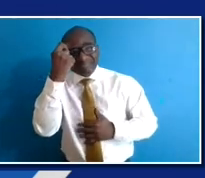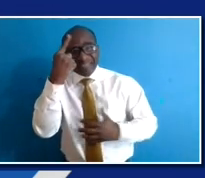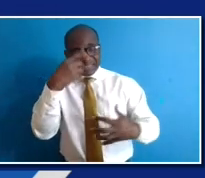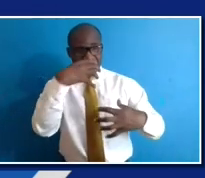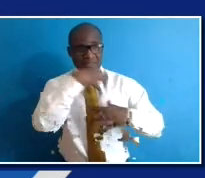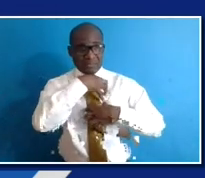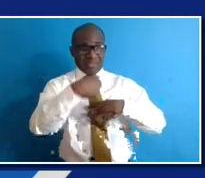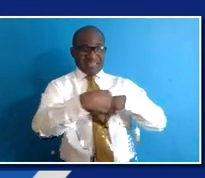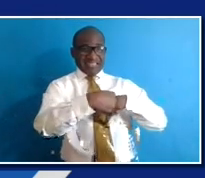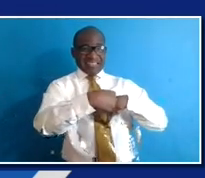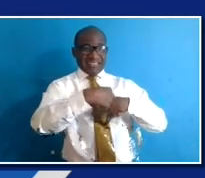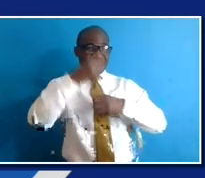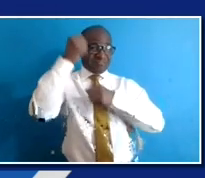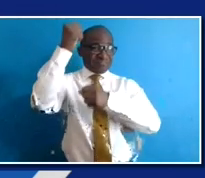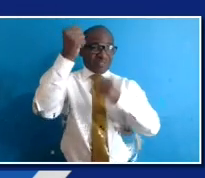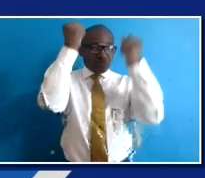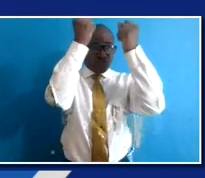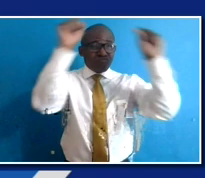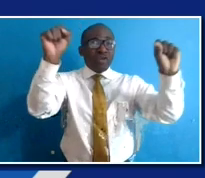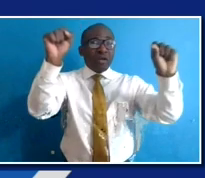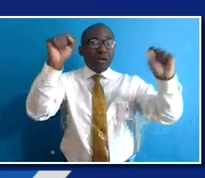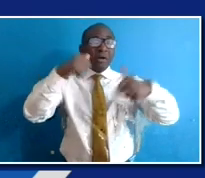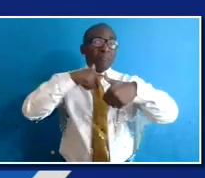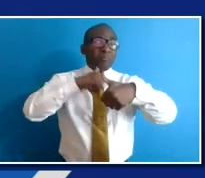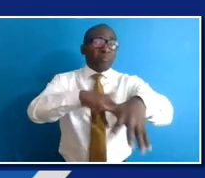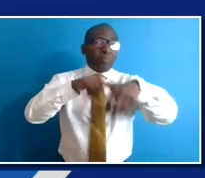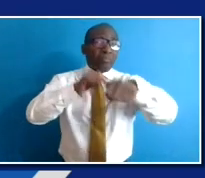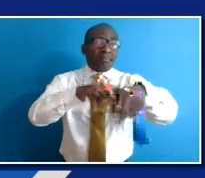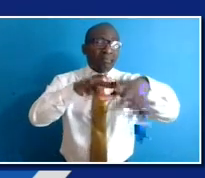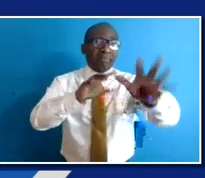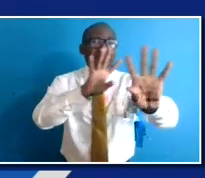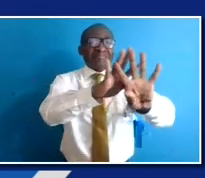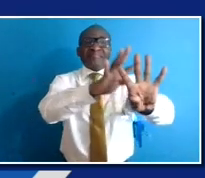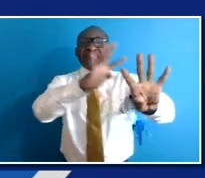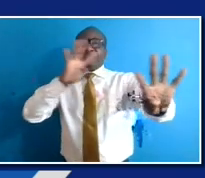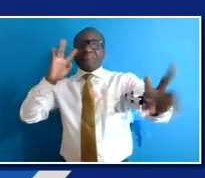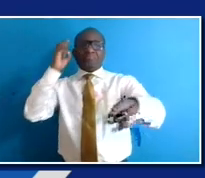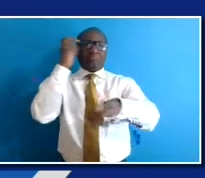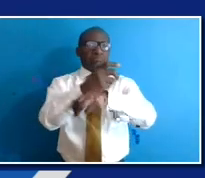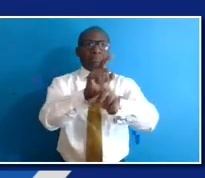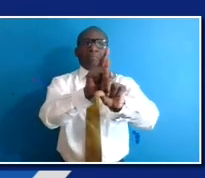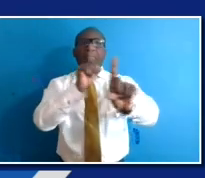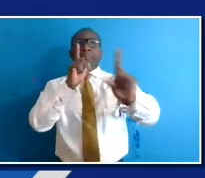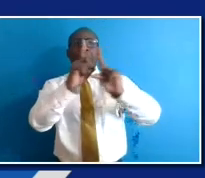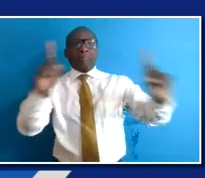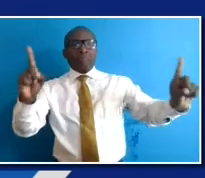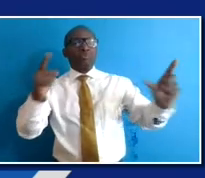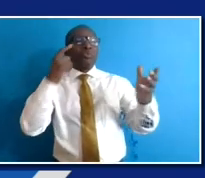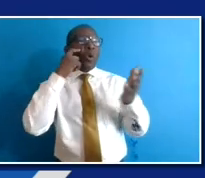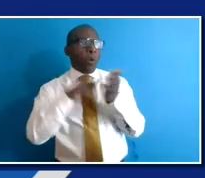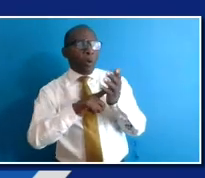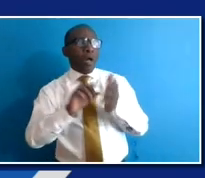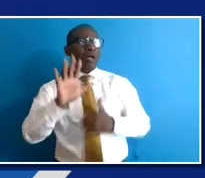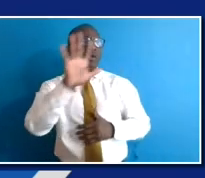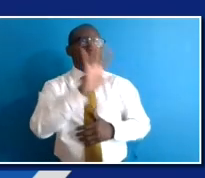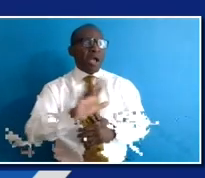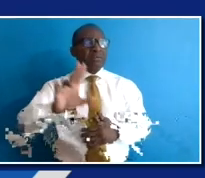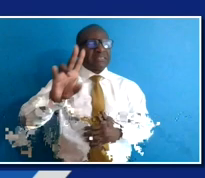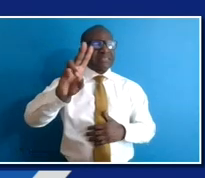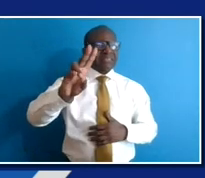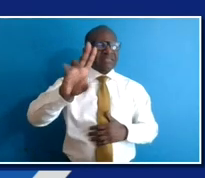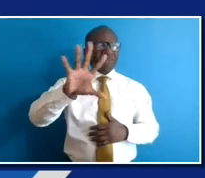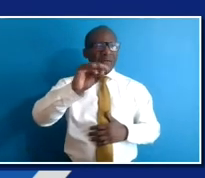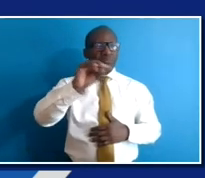in the 75 to 80 percentile range for most people. I have been in settings where people were not wearing masks, individuals or some combination